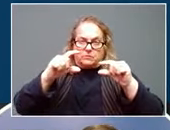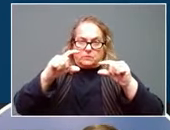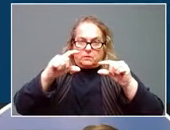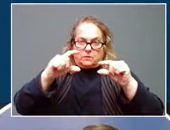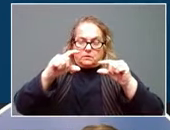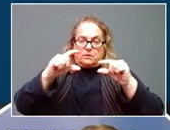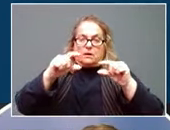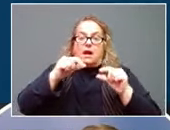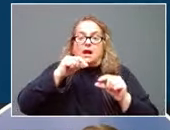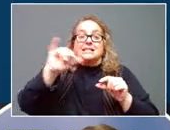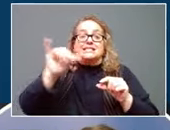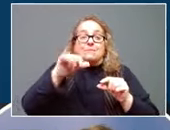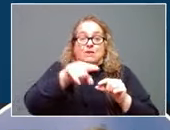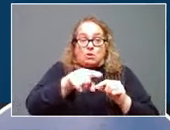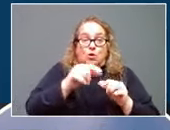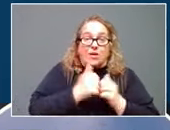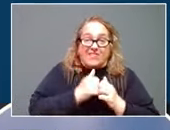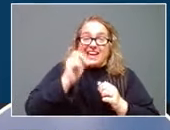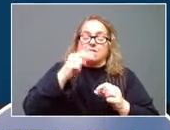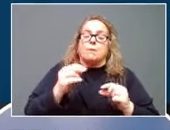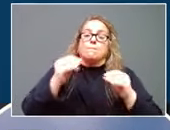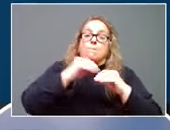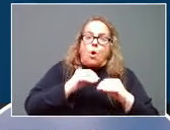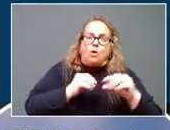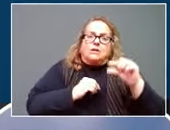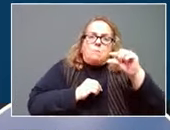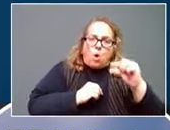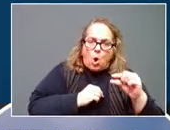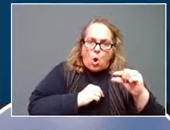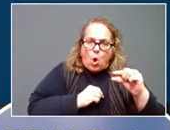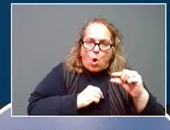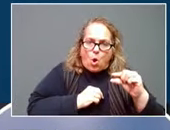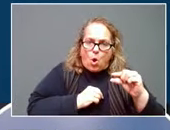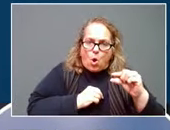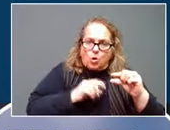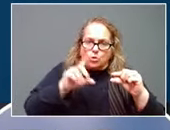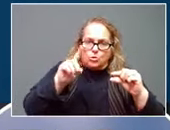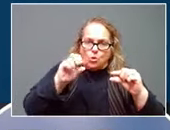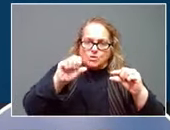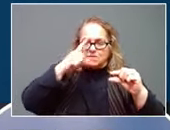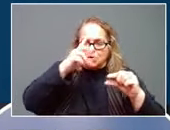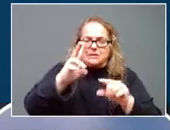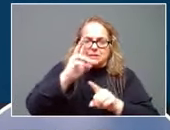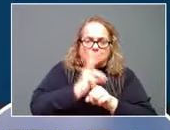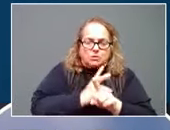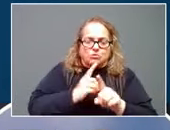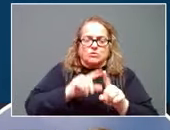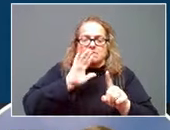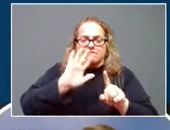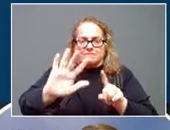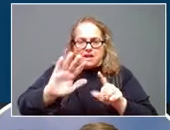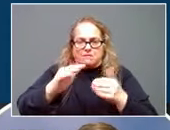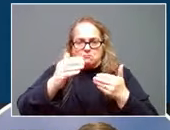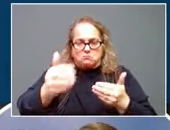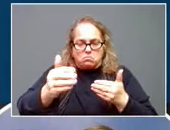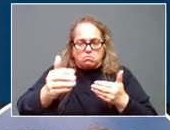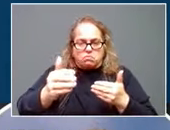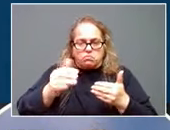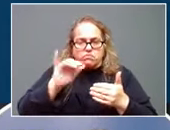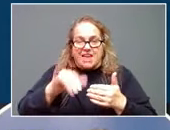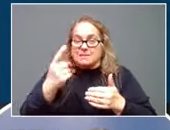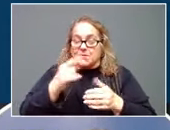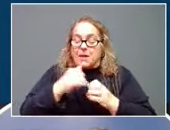same here with a much smaller dose there for 6 months to 5 years. This is something many parents